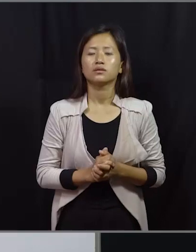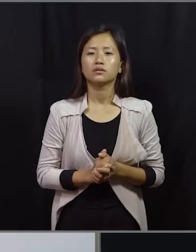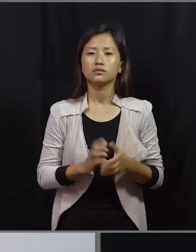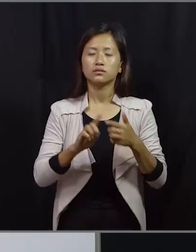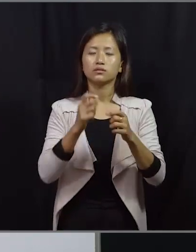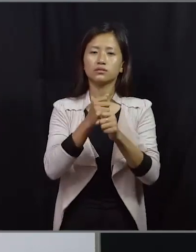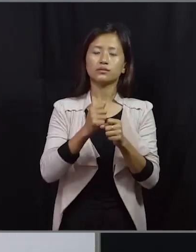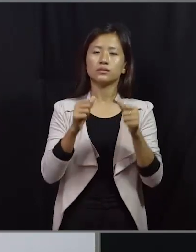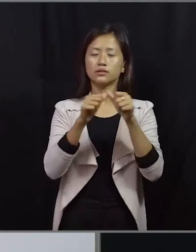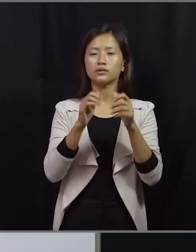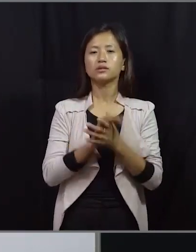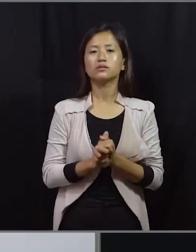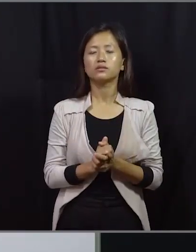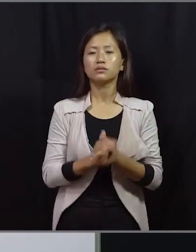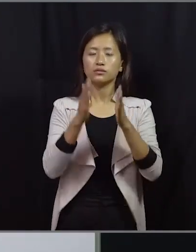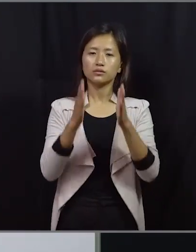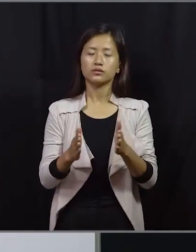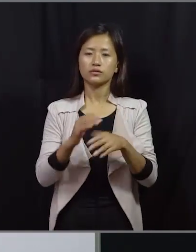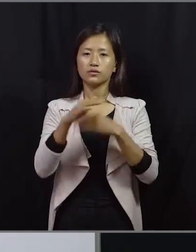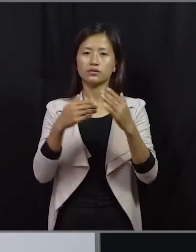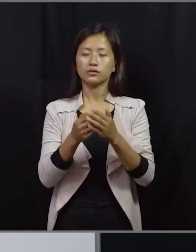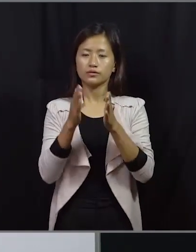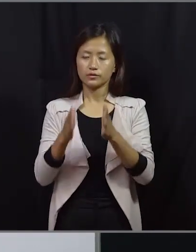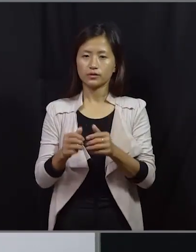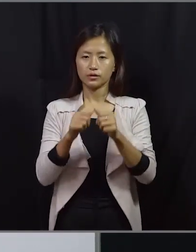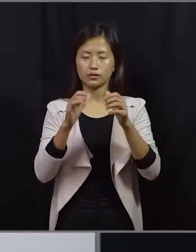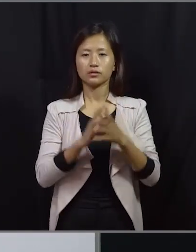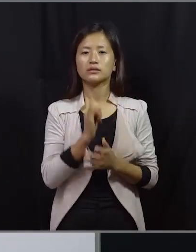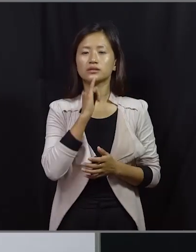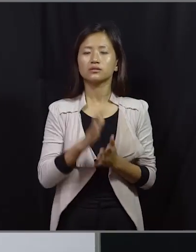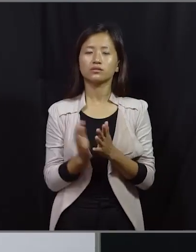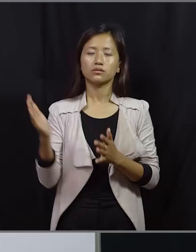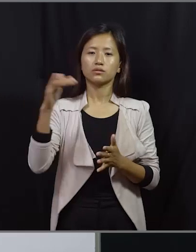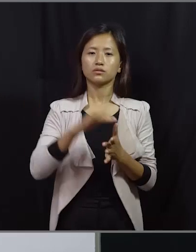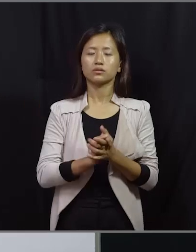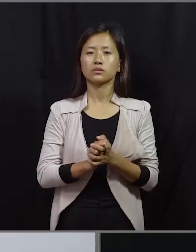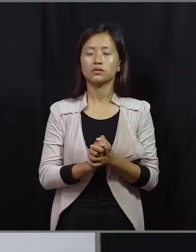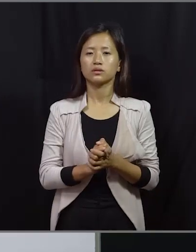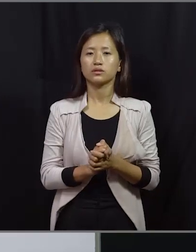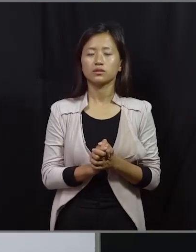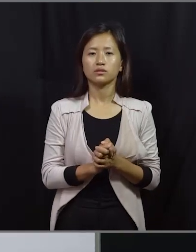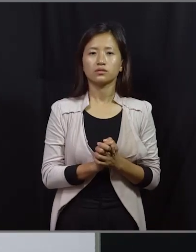For example, A. The set of all subsets of a set A is called